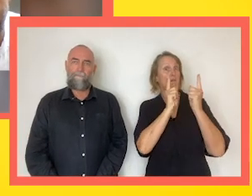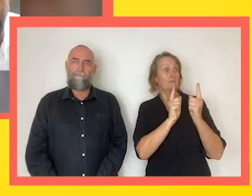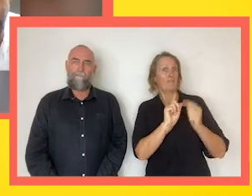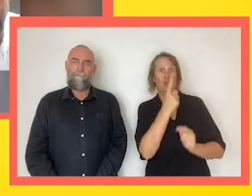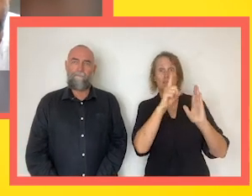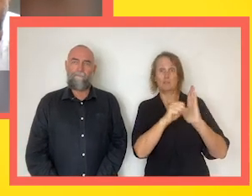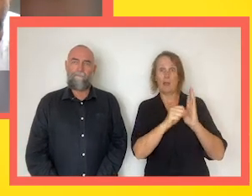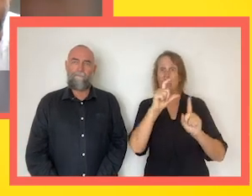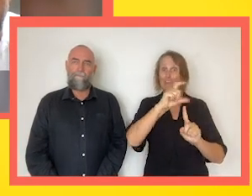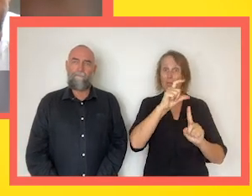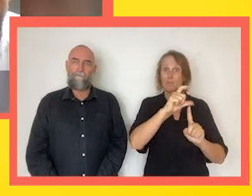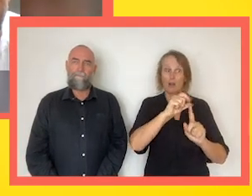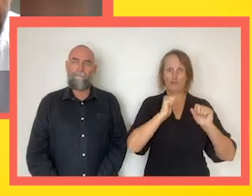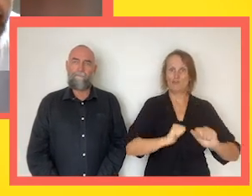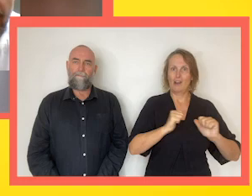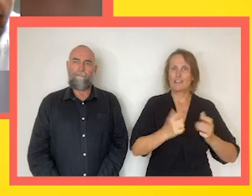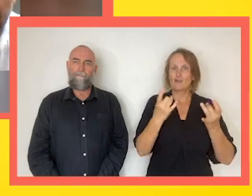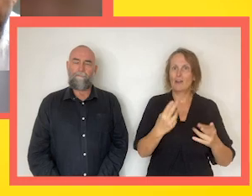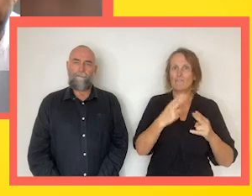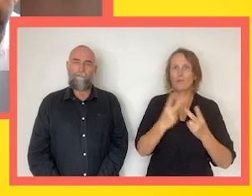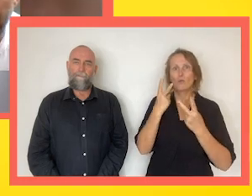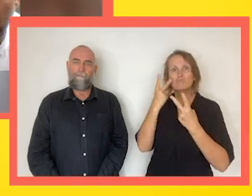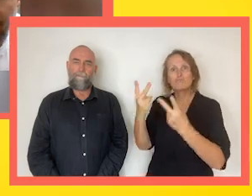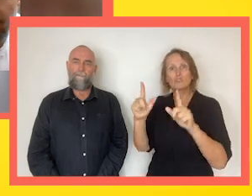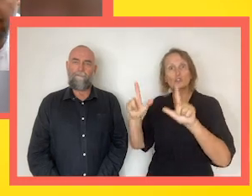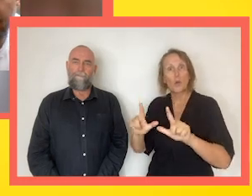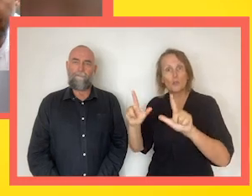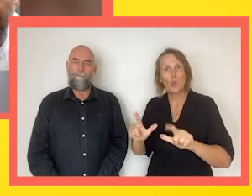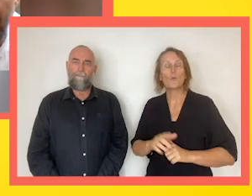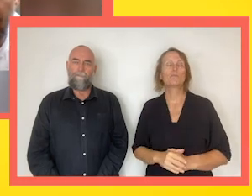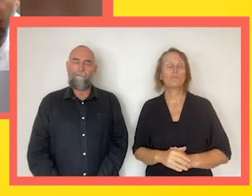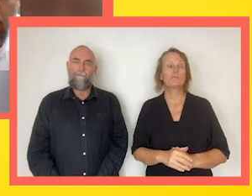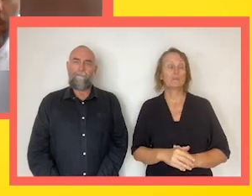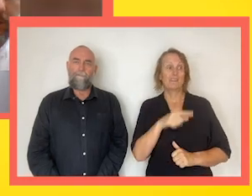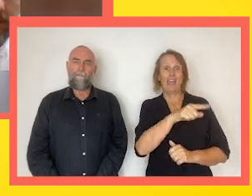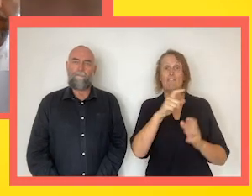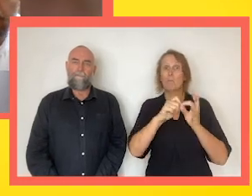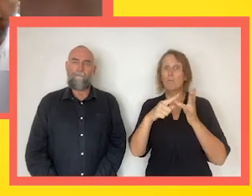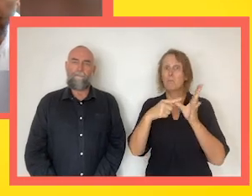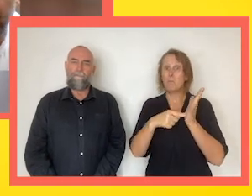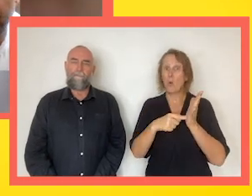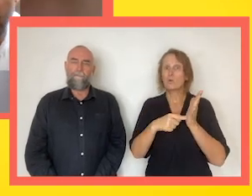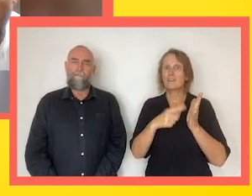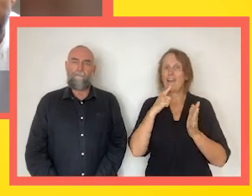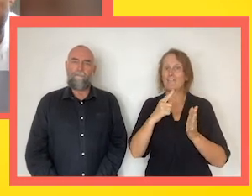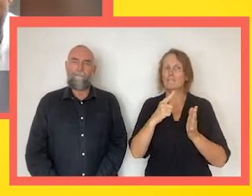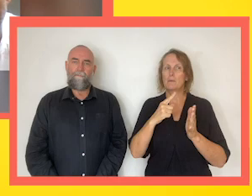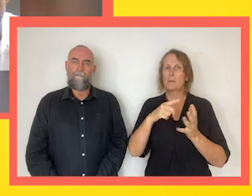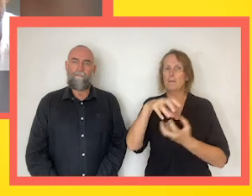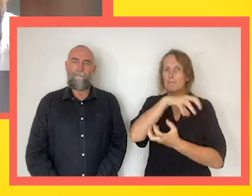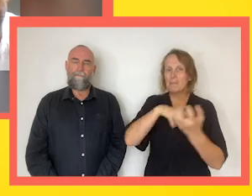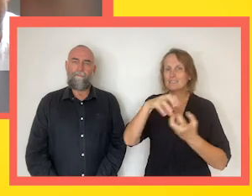in Canberra for the first time for the Train for Tokyo. The big boat that season was the mixed